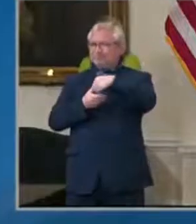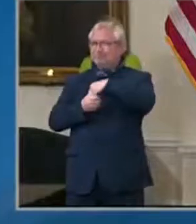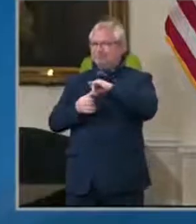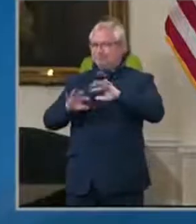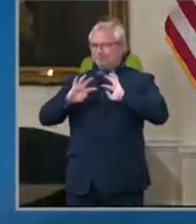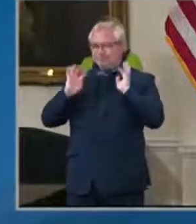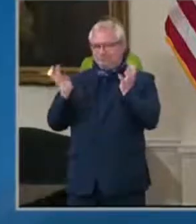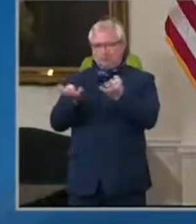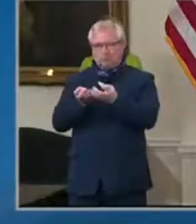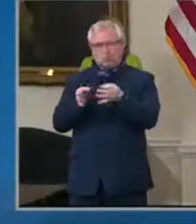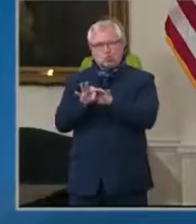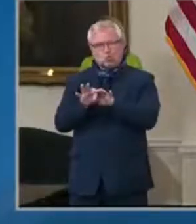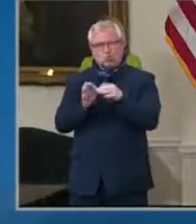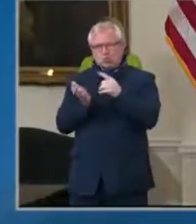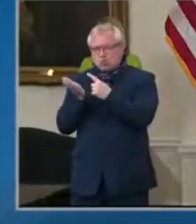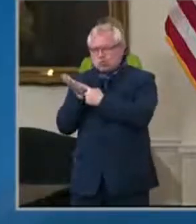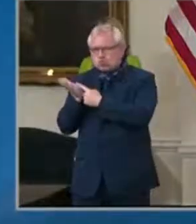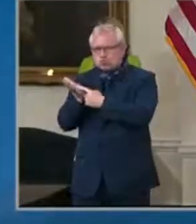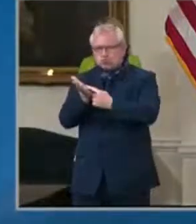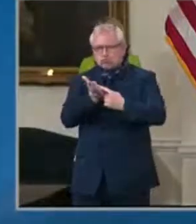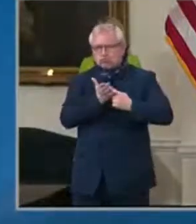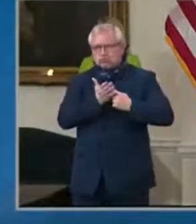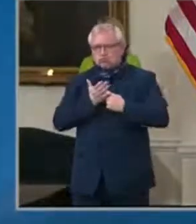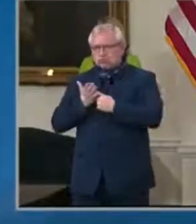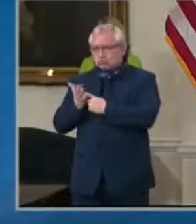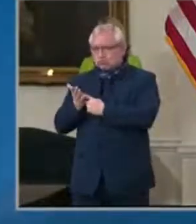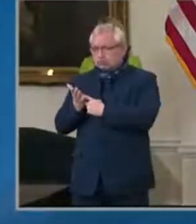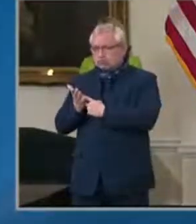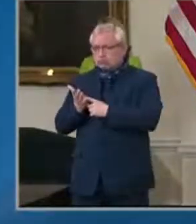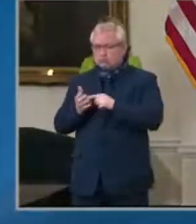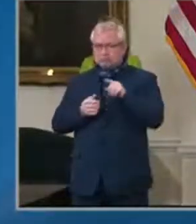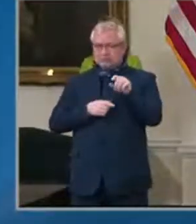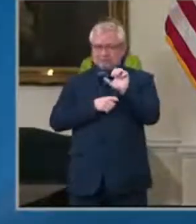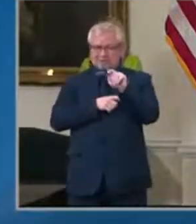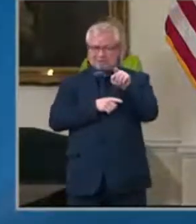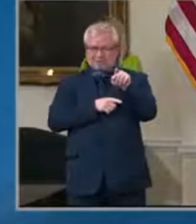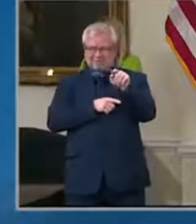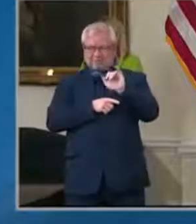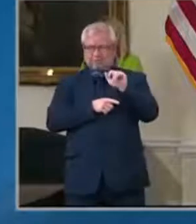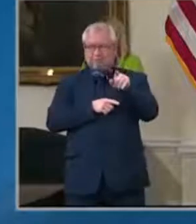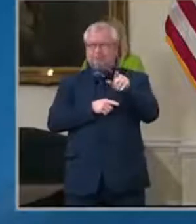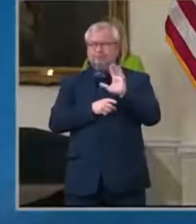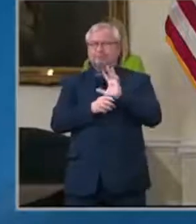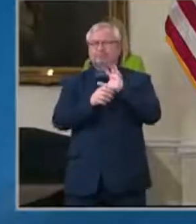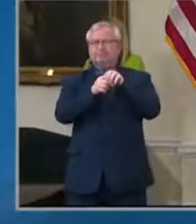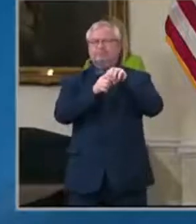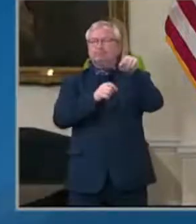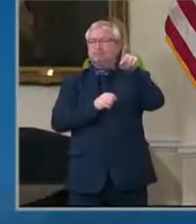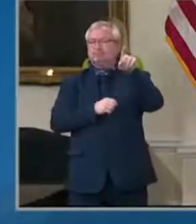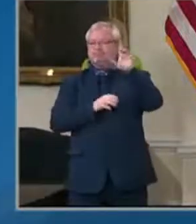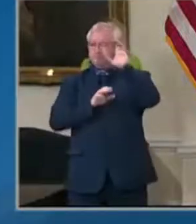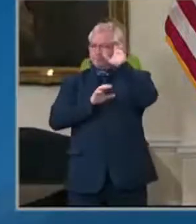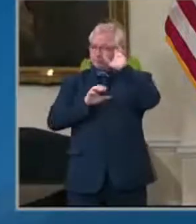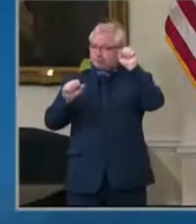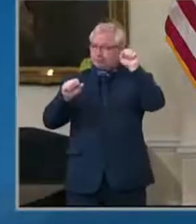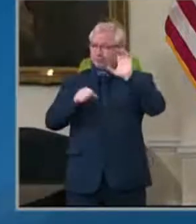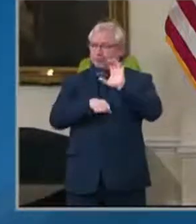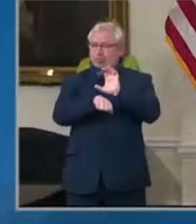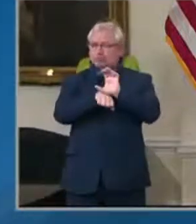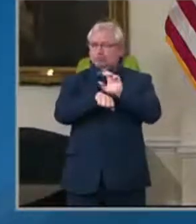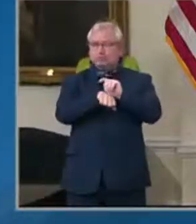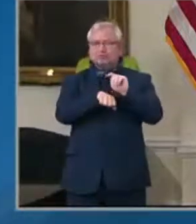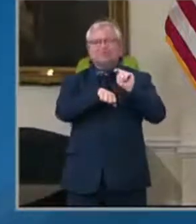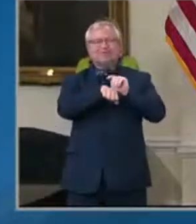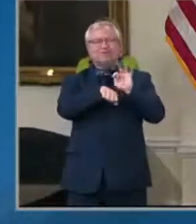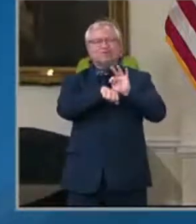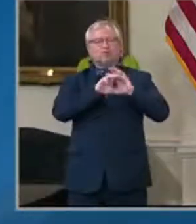to the President's Coronavirus Task Force and authored the American Enterprise Institute's Roadmap to Reopening.